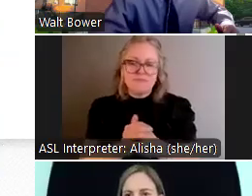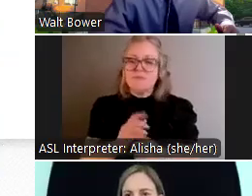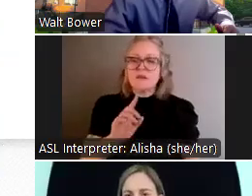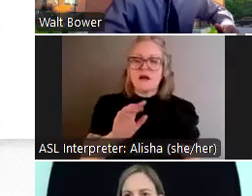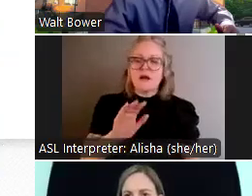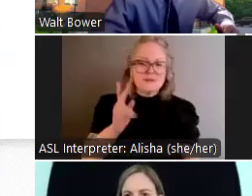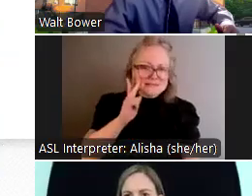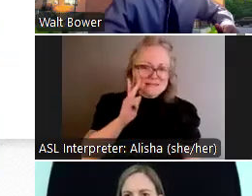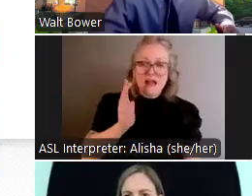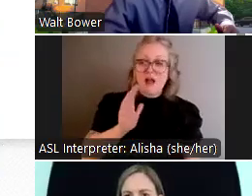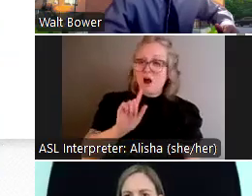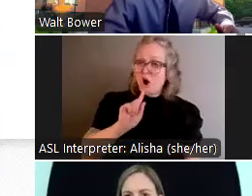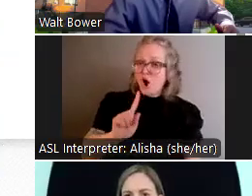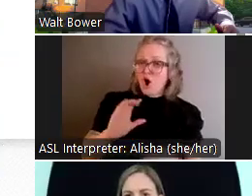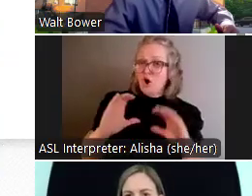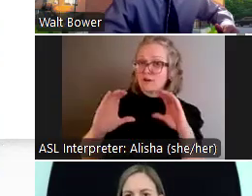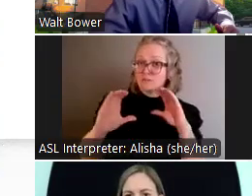Our